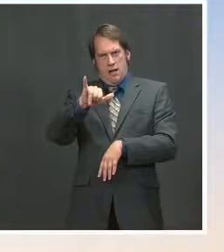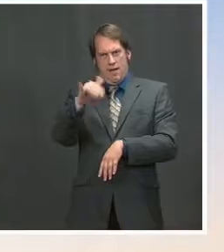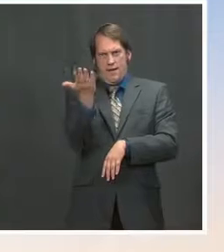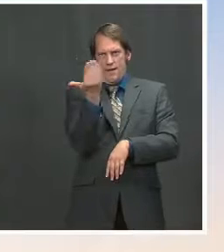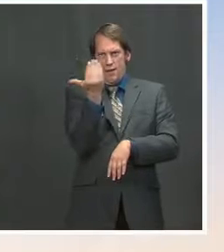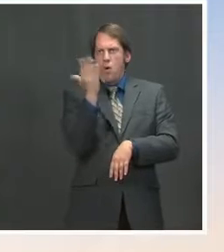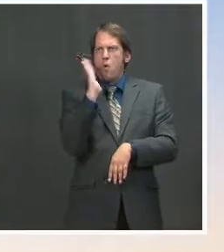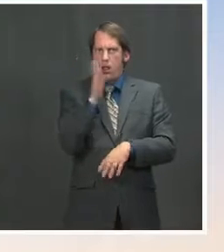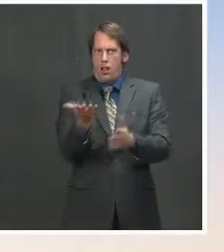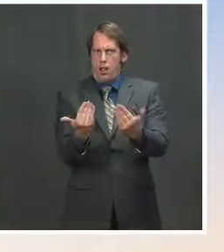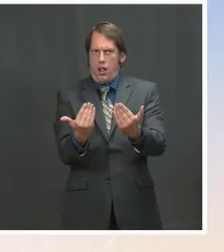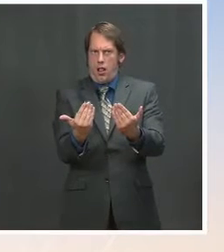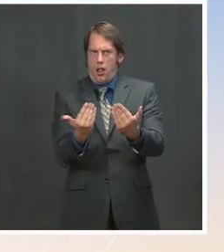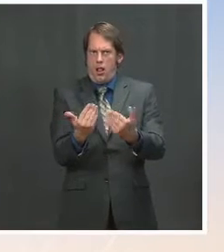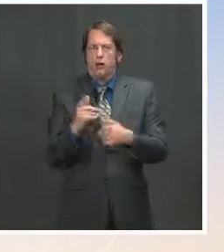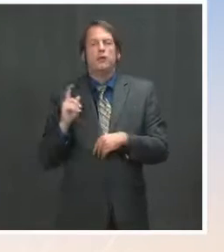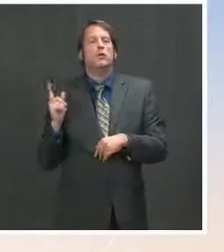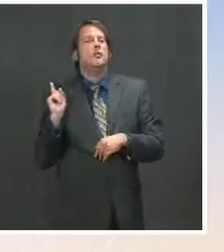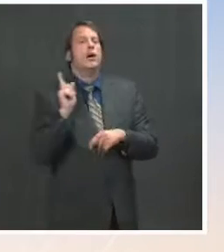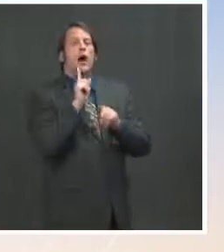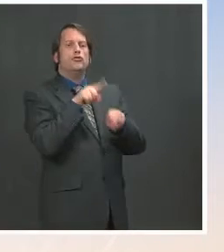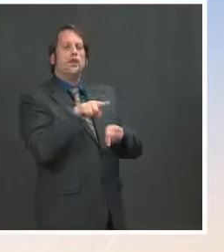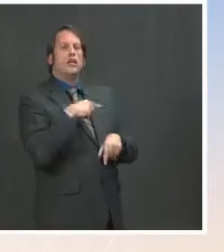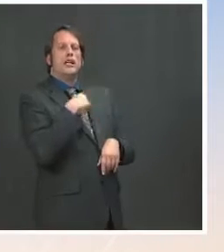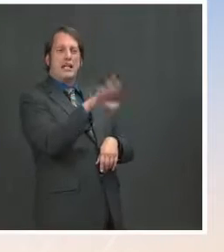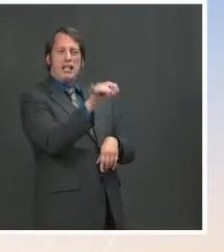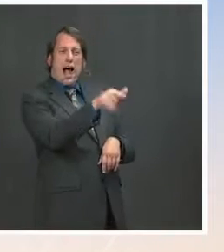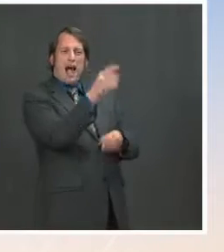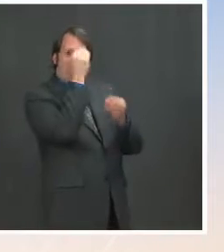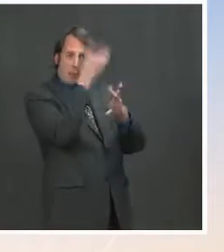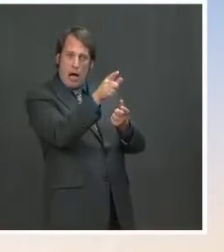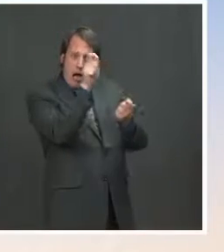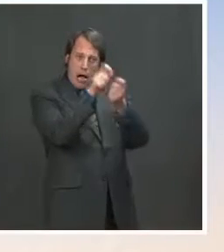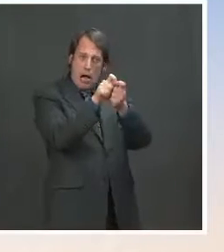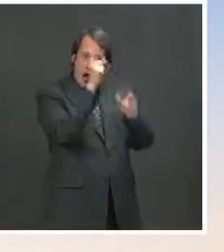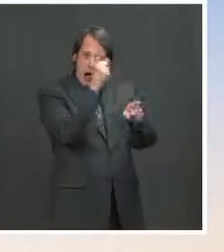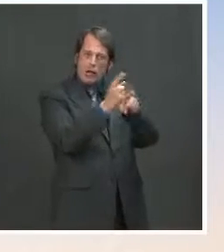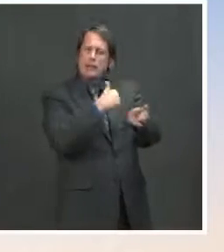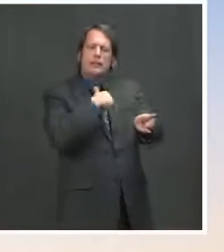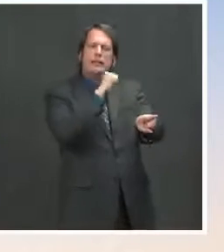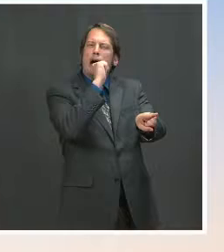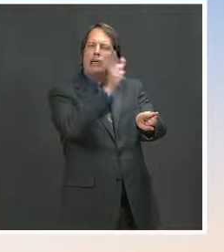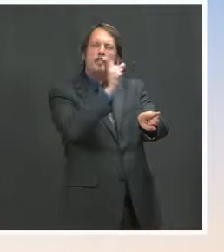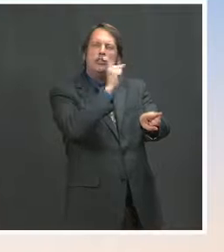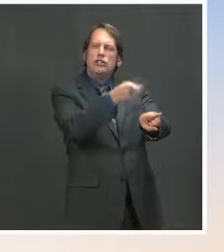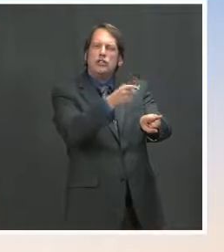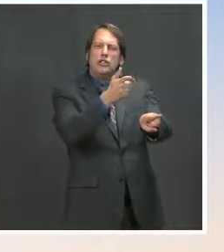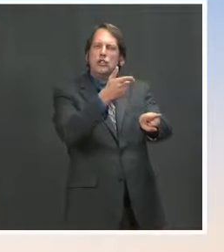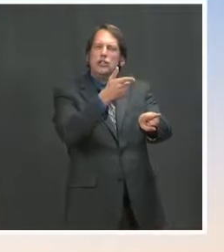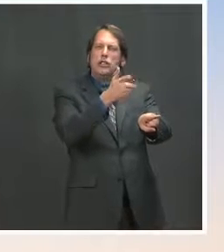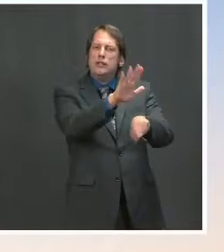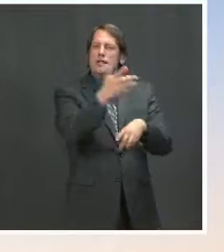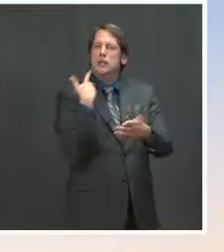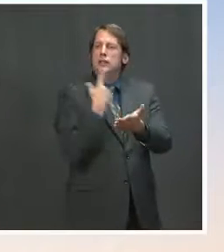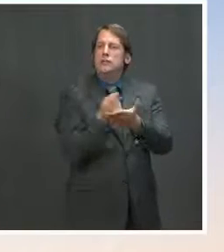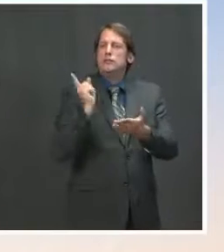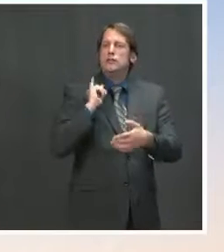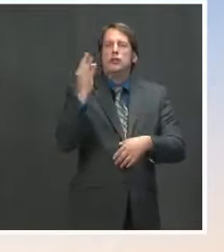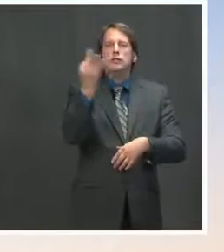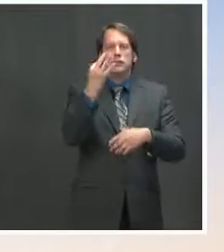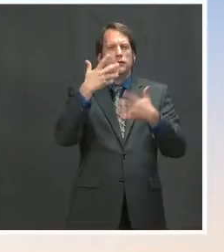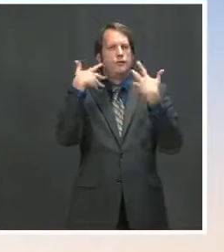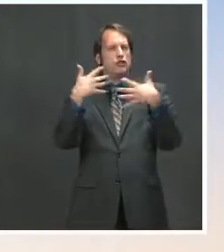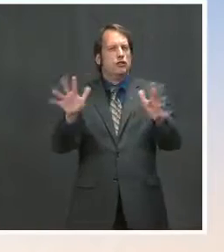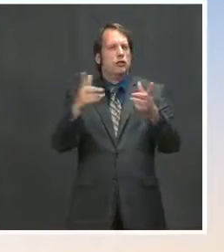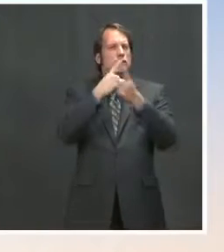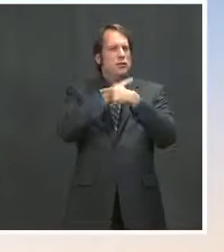characterization on Friday, but let me walk you through what we did announce. Last week's announcement, or Friday's announcement, I should say,